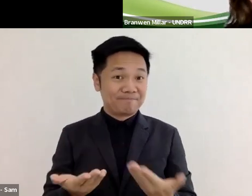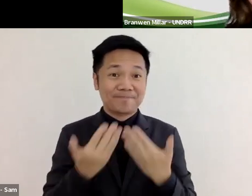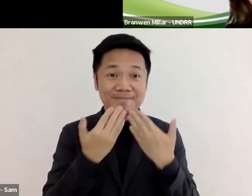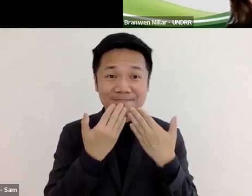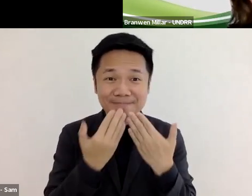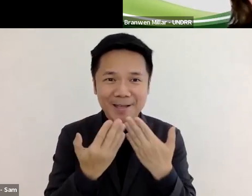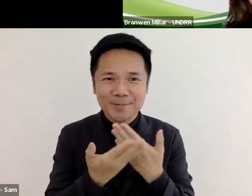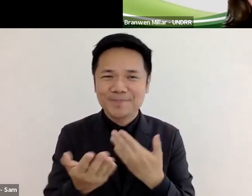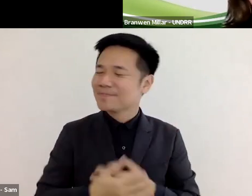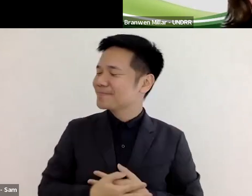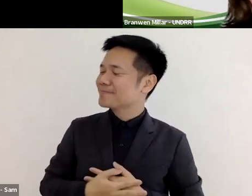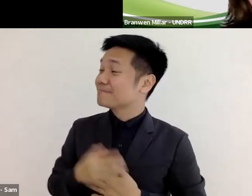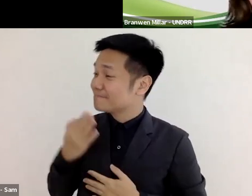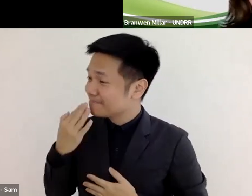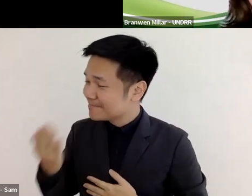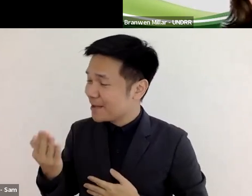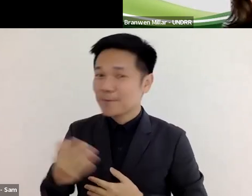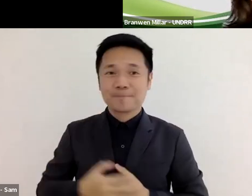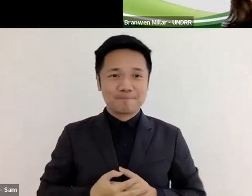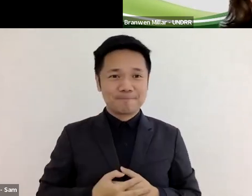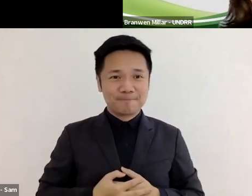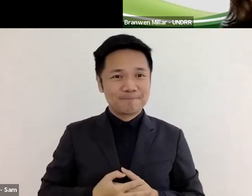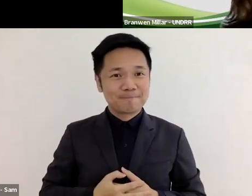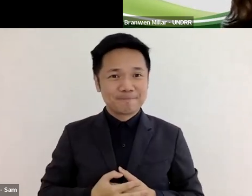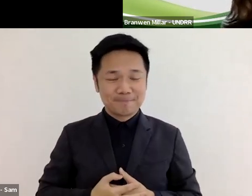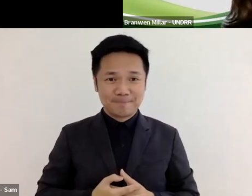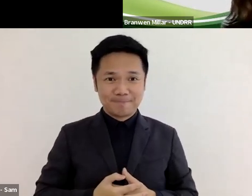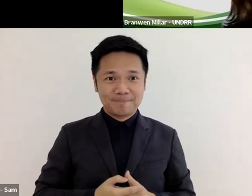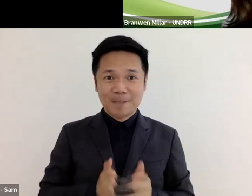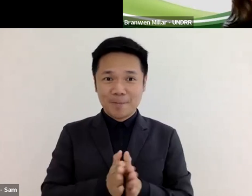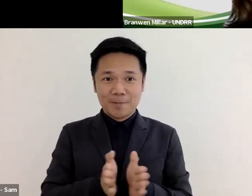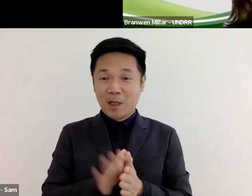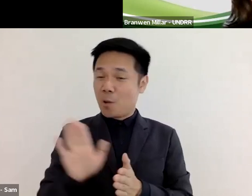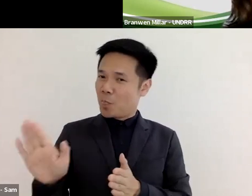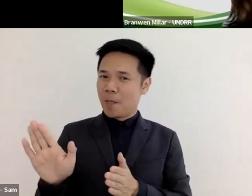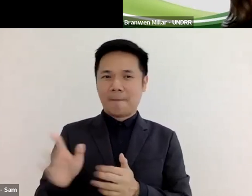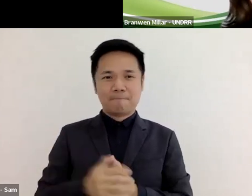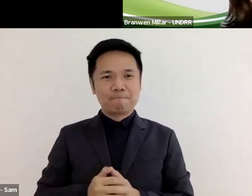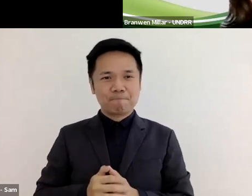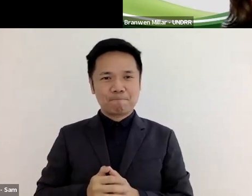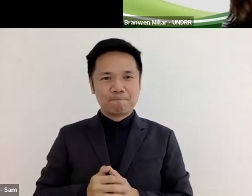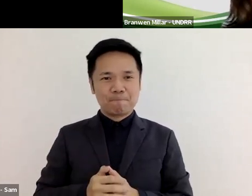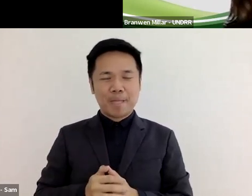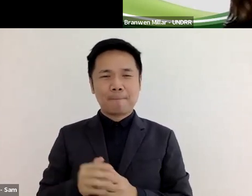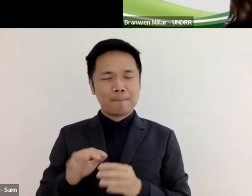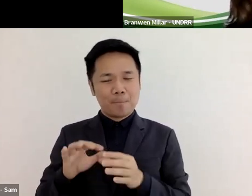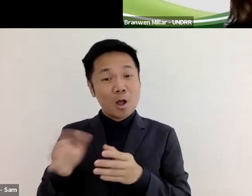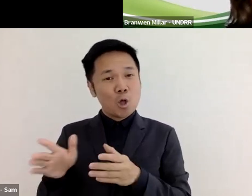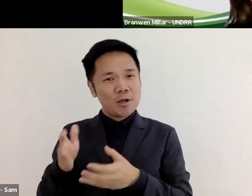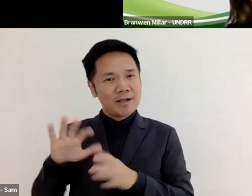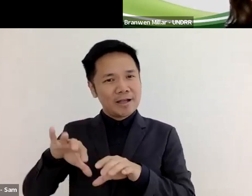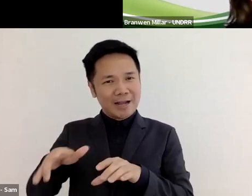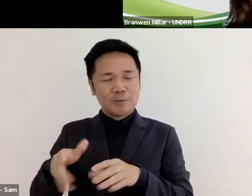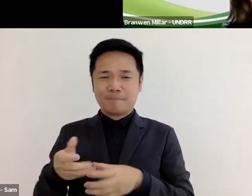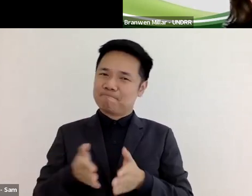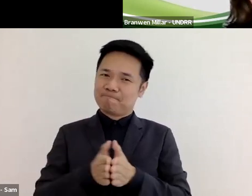Thank you very much, Ms. Apis Overhoff, for sharing these perspectives from the Federated States of Micronesia. I'm pleased